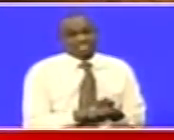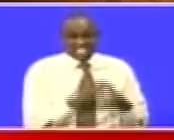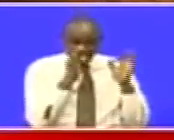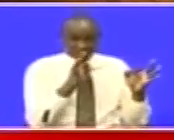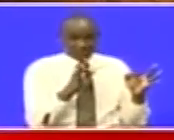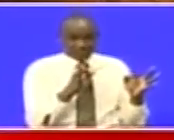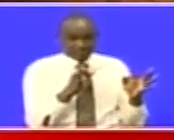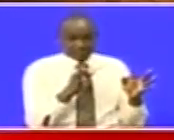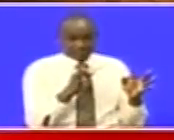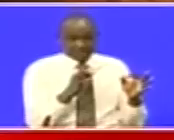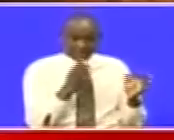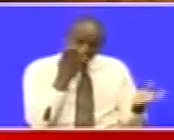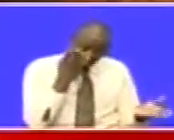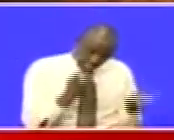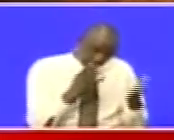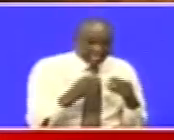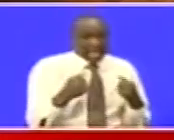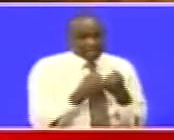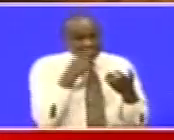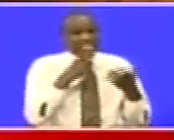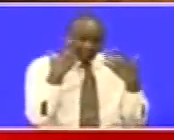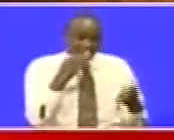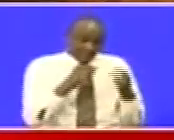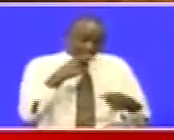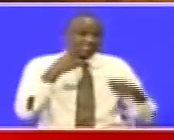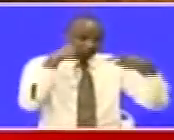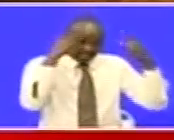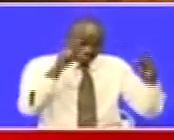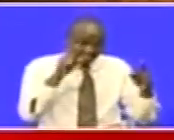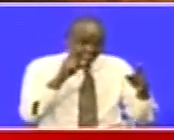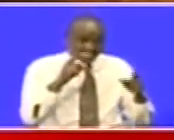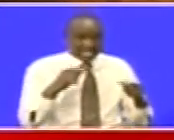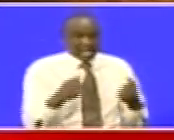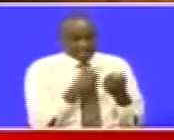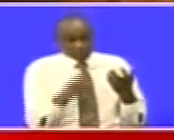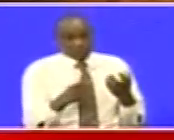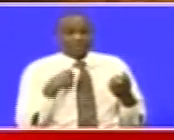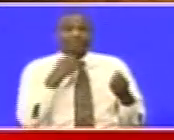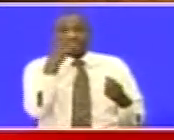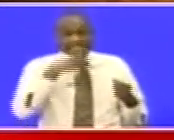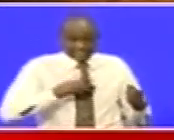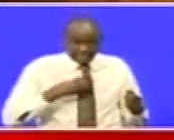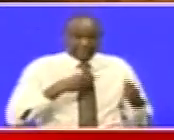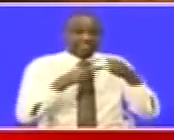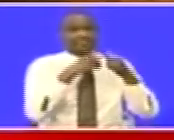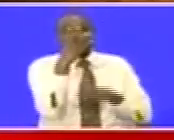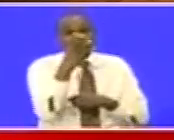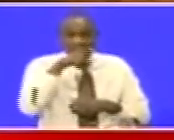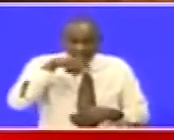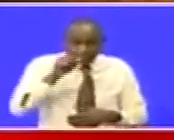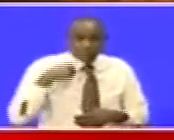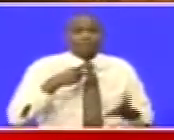If, in the unlikely event they succeed, that the retirement age is 74, they will simply